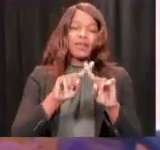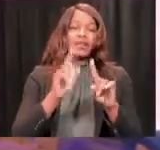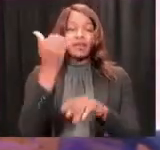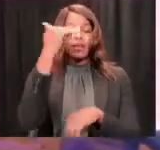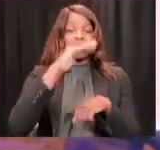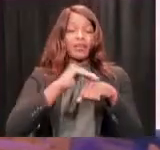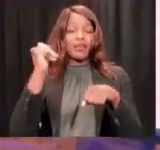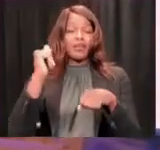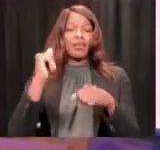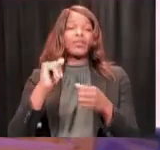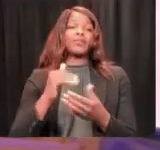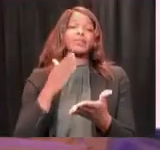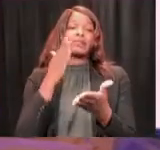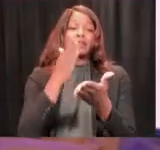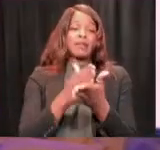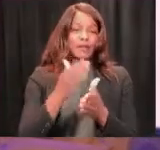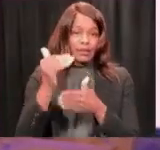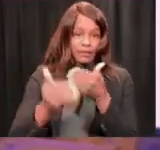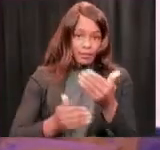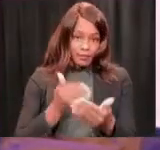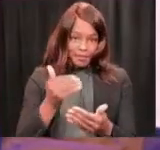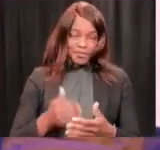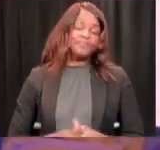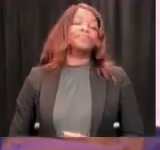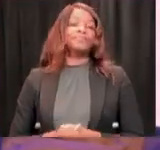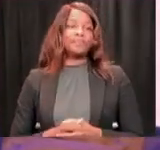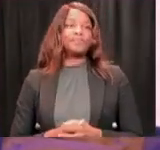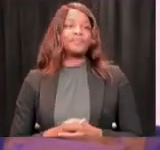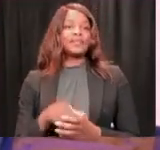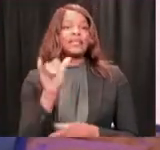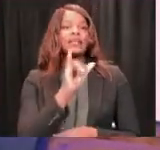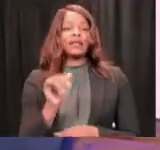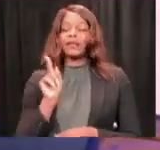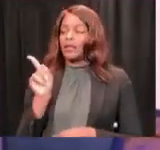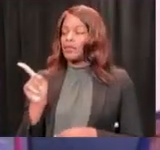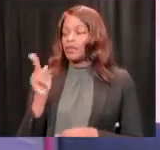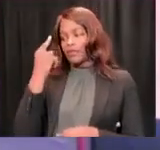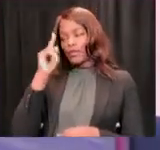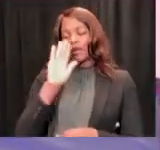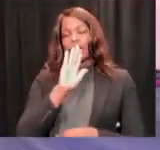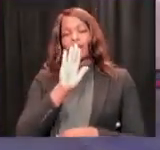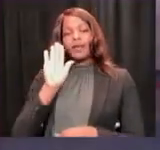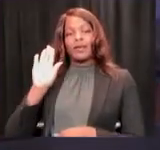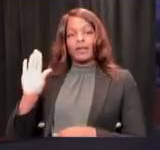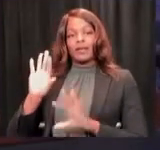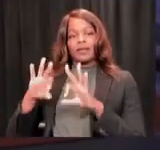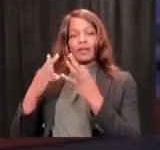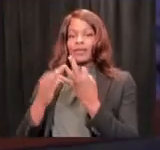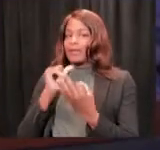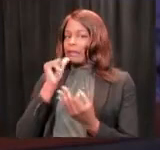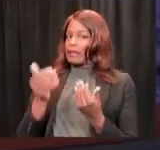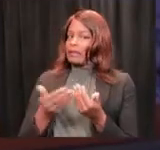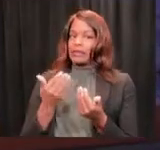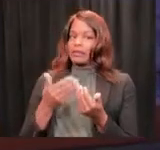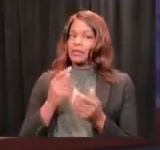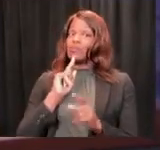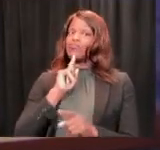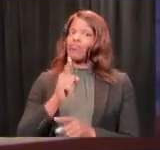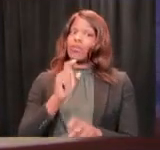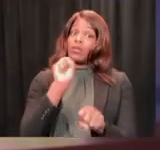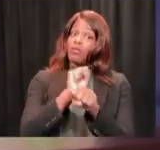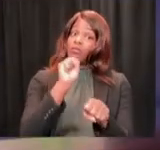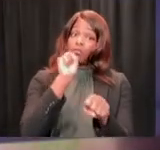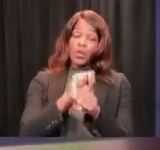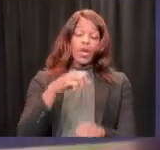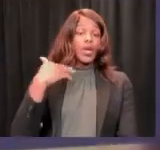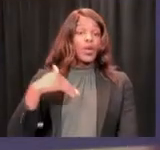you to being a healer the way that Joseph was for his family. This is not easy work, friends. This is real work. I